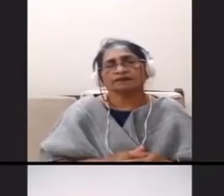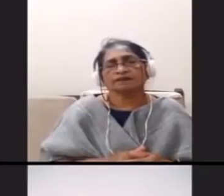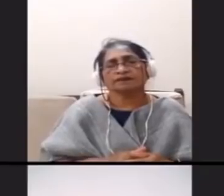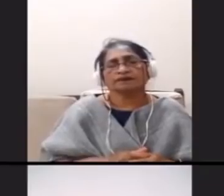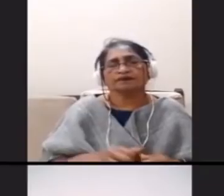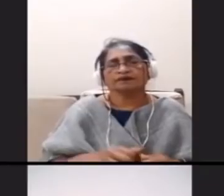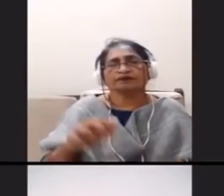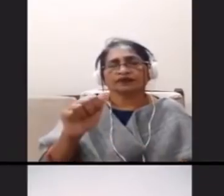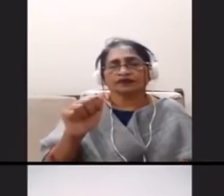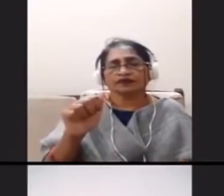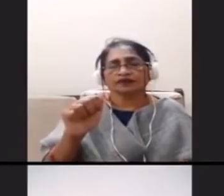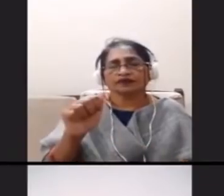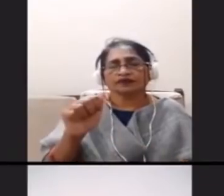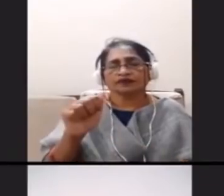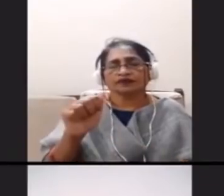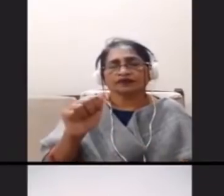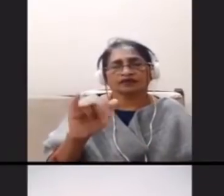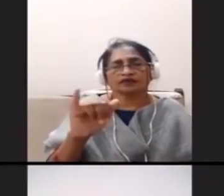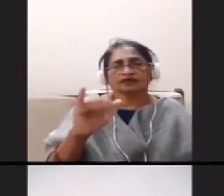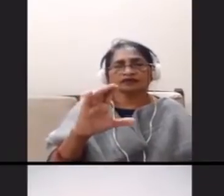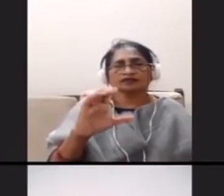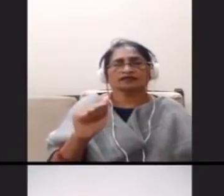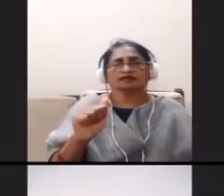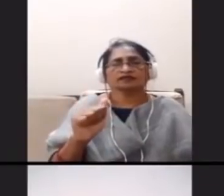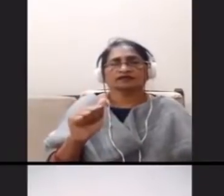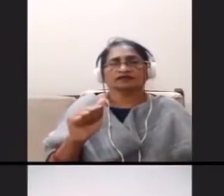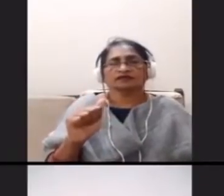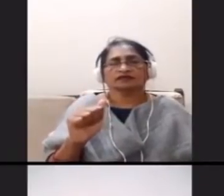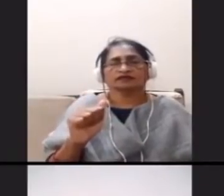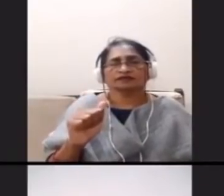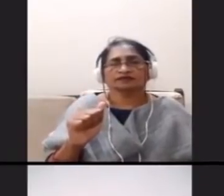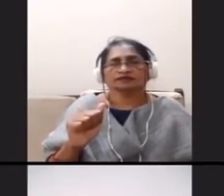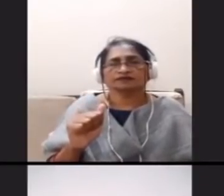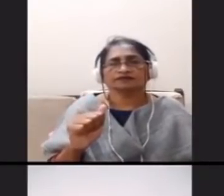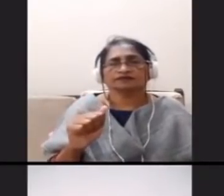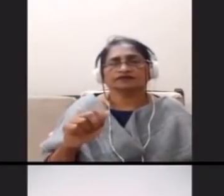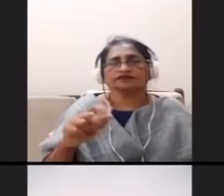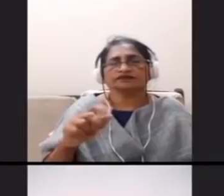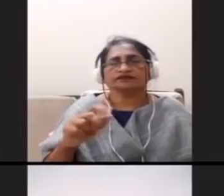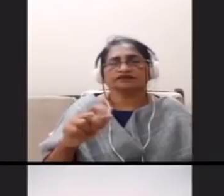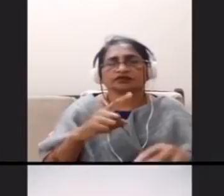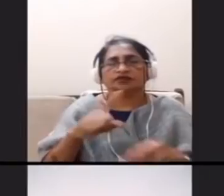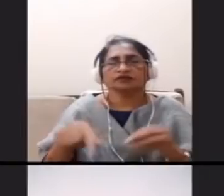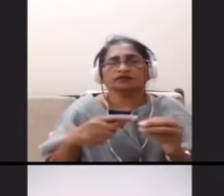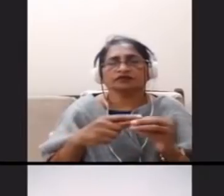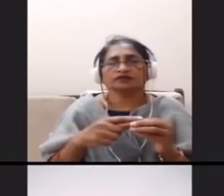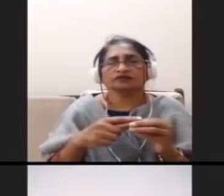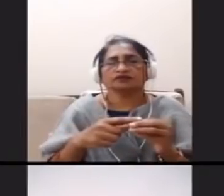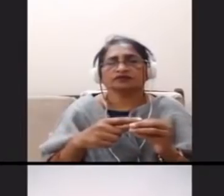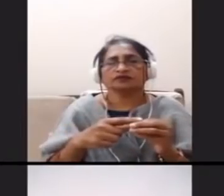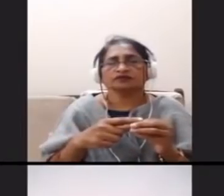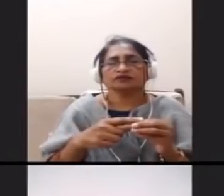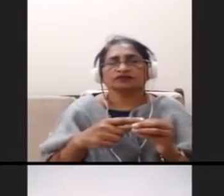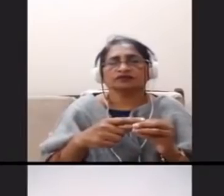Africa, and then eventually a global one, but then of course COVID came in. We are talking about creating, you know,